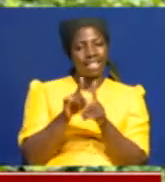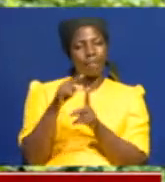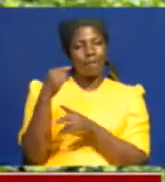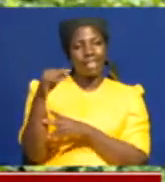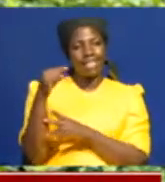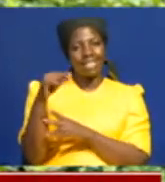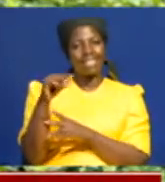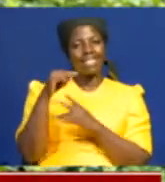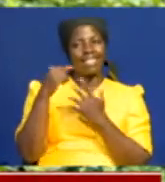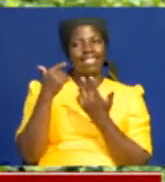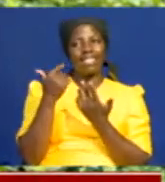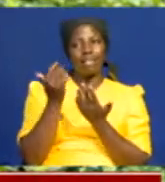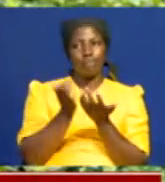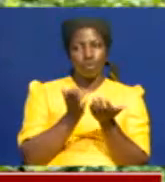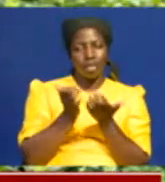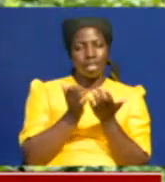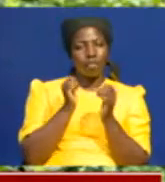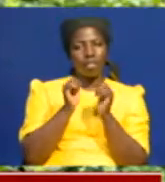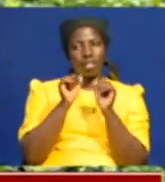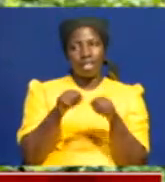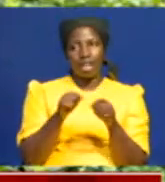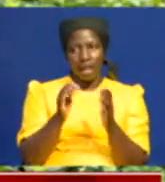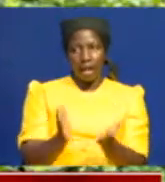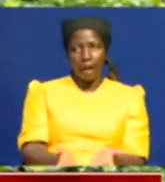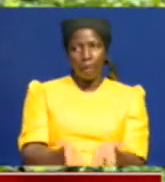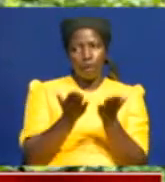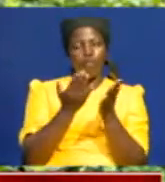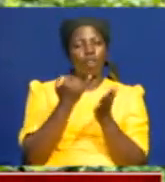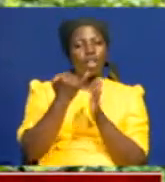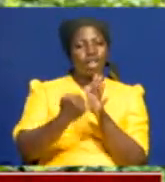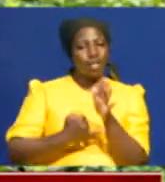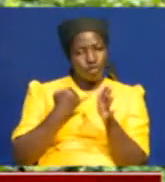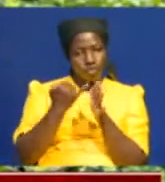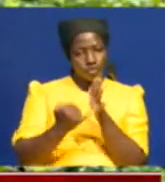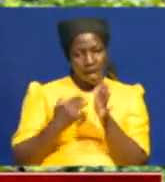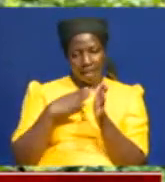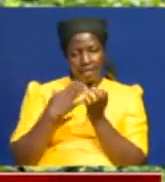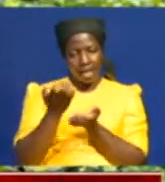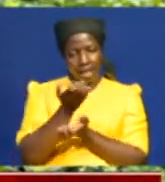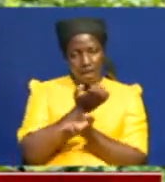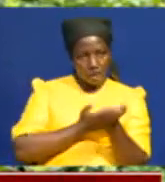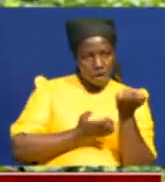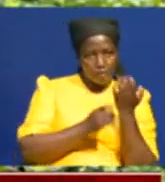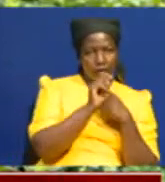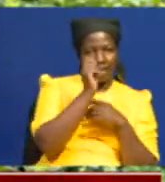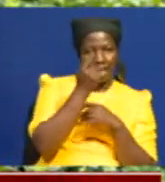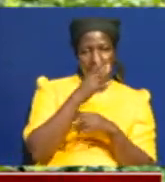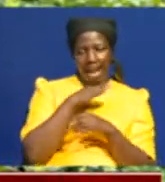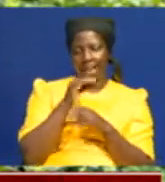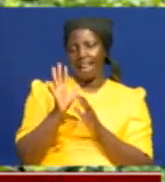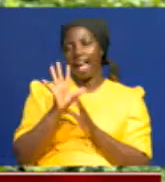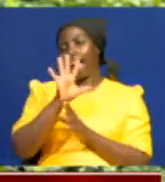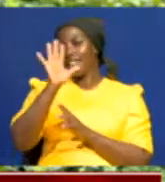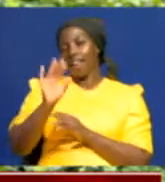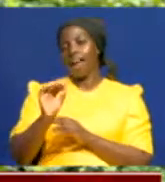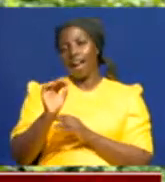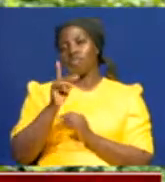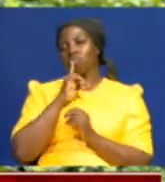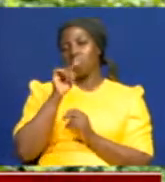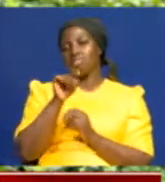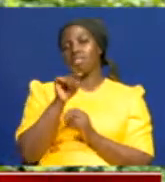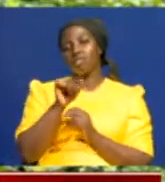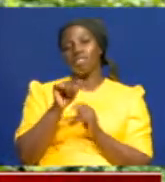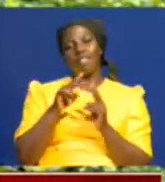spur industrialization and the economy, not only of Kenya, but of Africa. And so it was